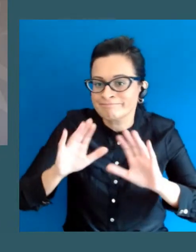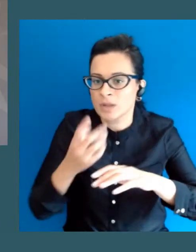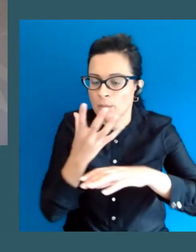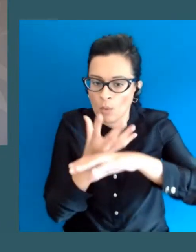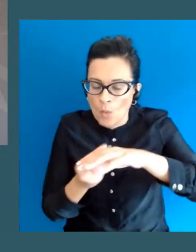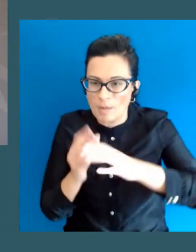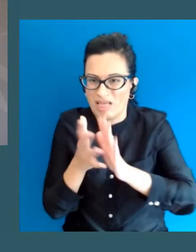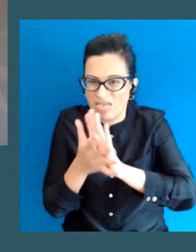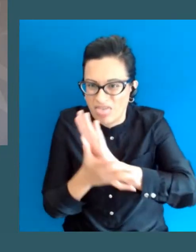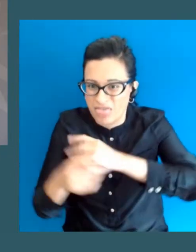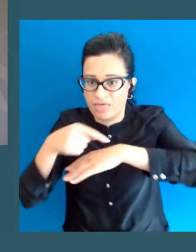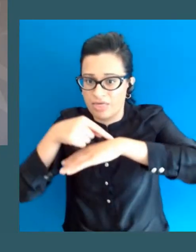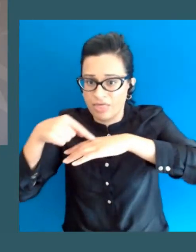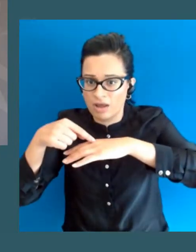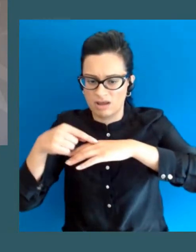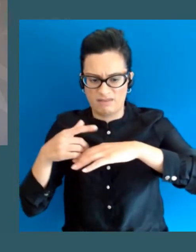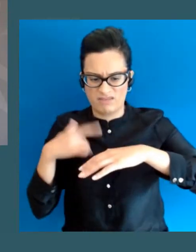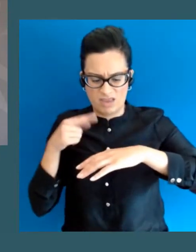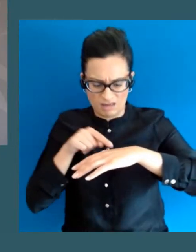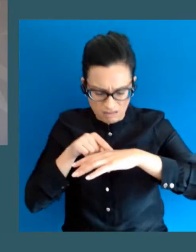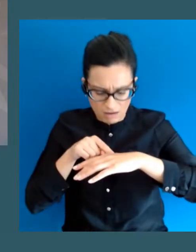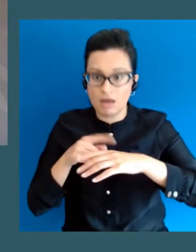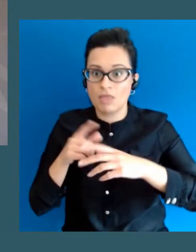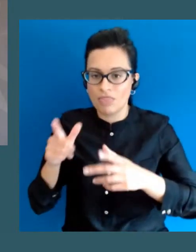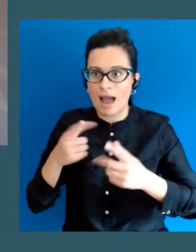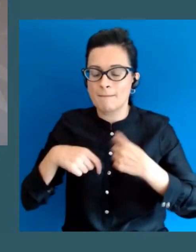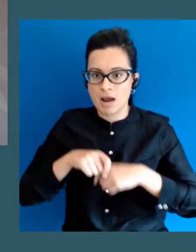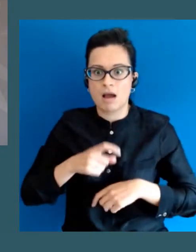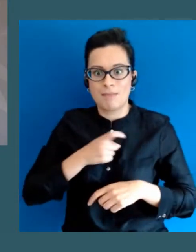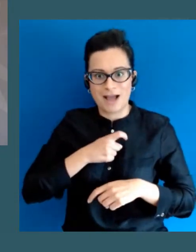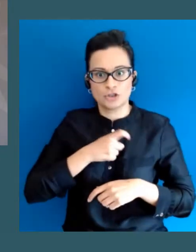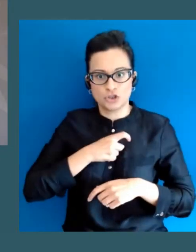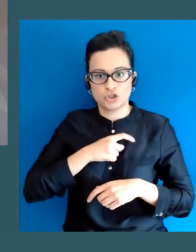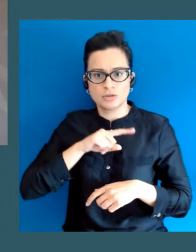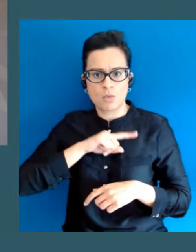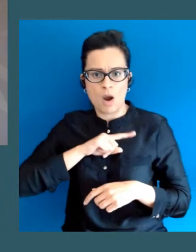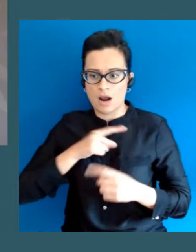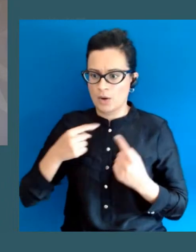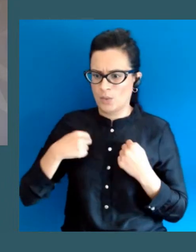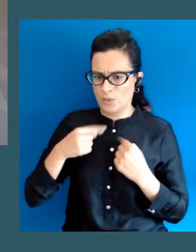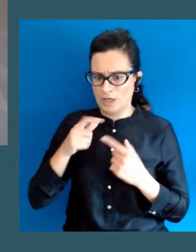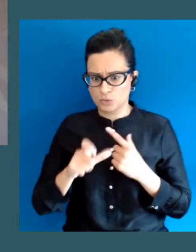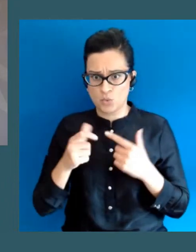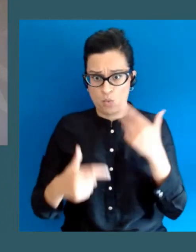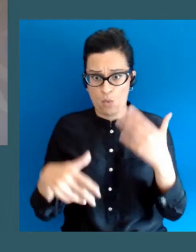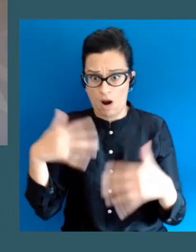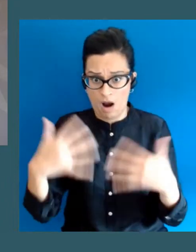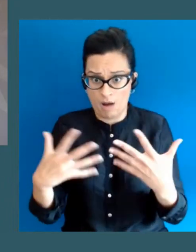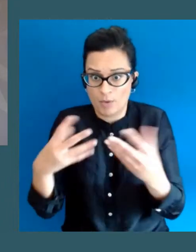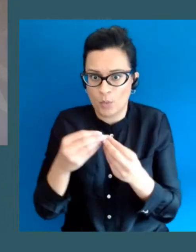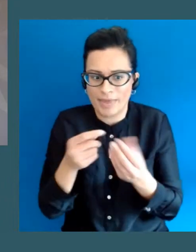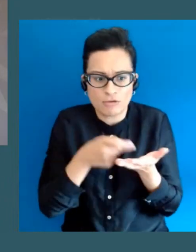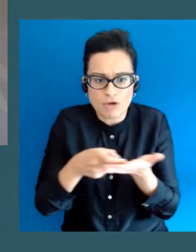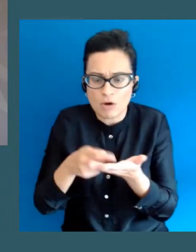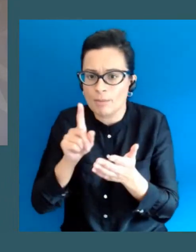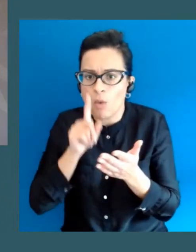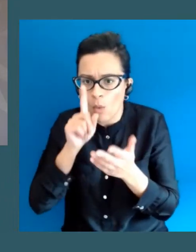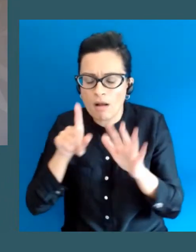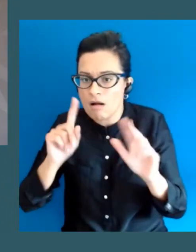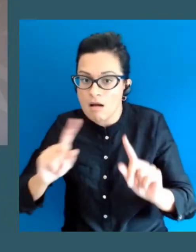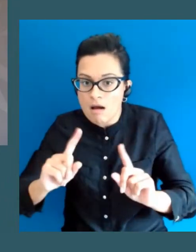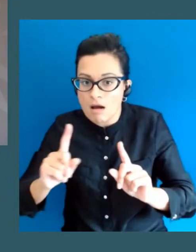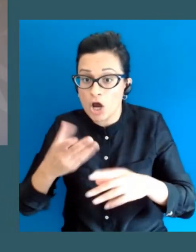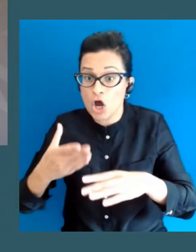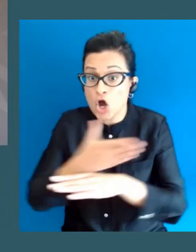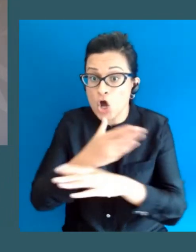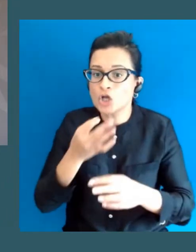it just leaves you with the anxiety that we may be doing some harm with it. Now, there are early suggestions that there are some